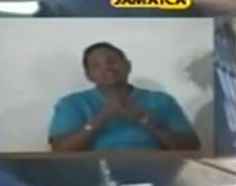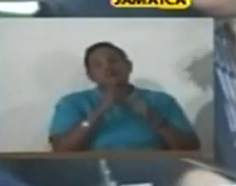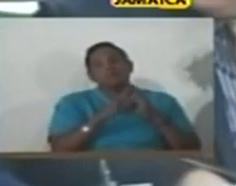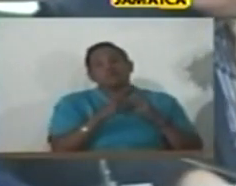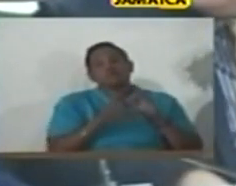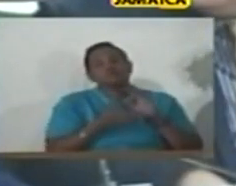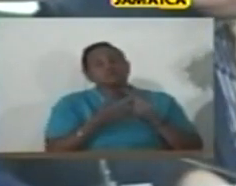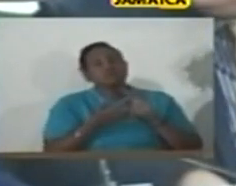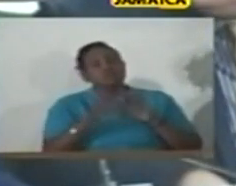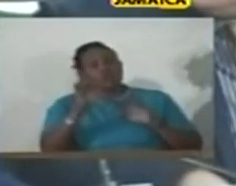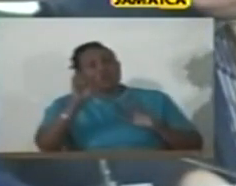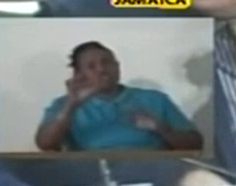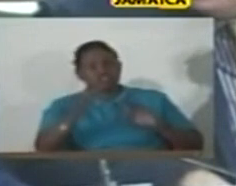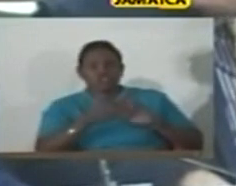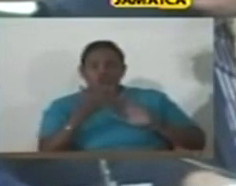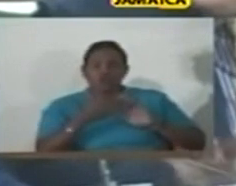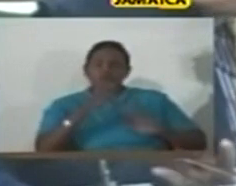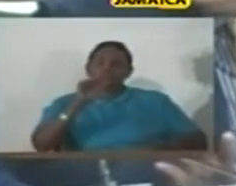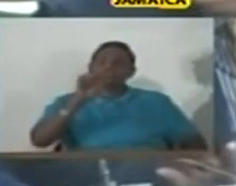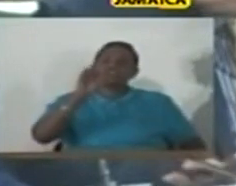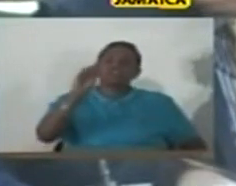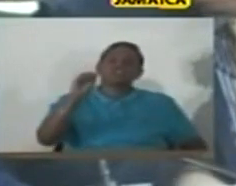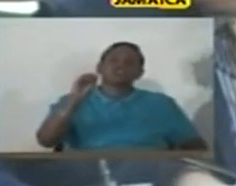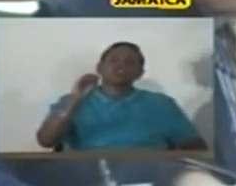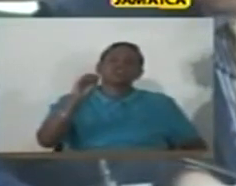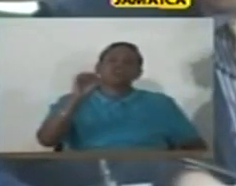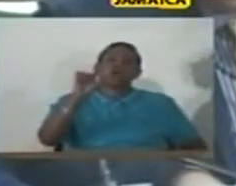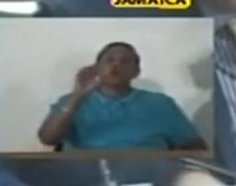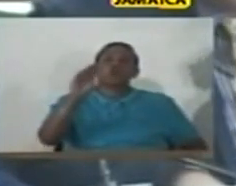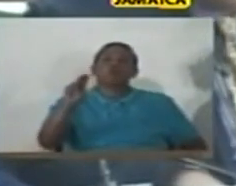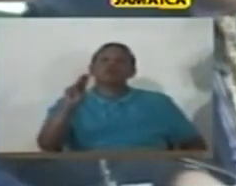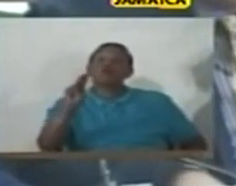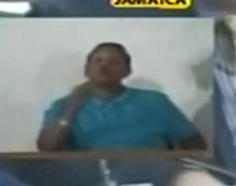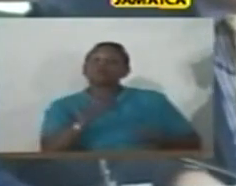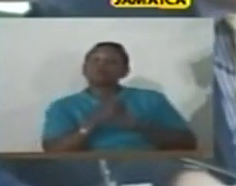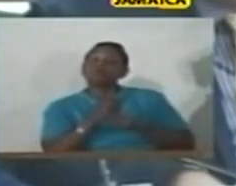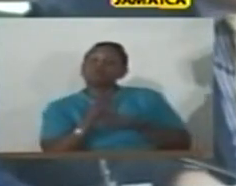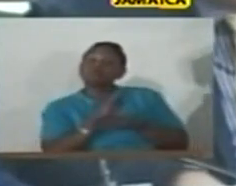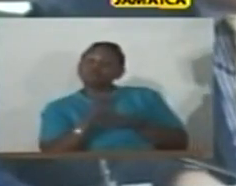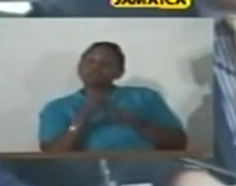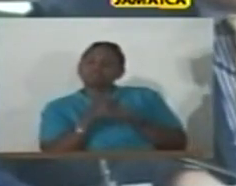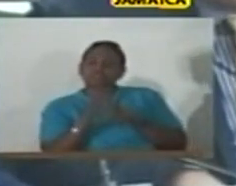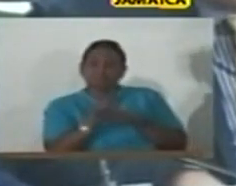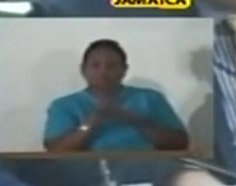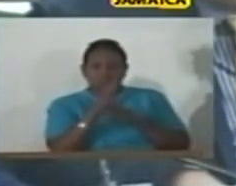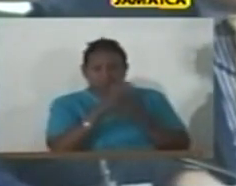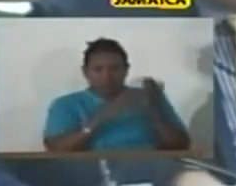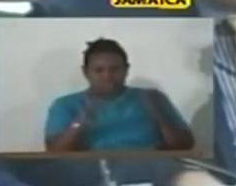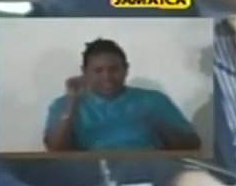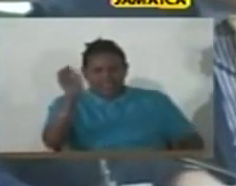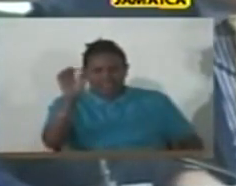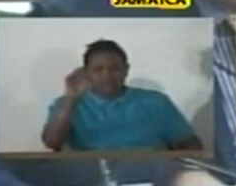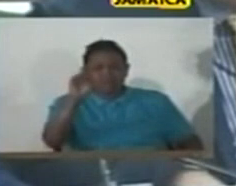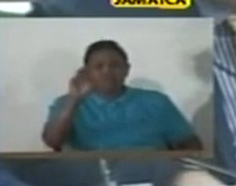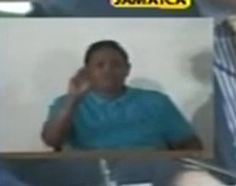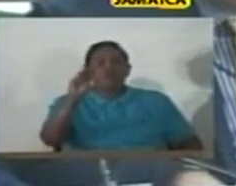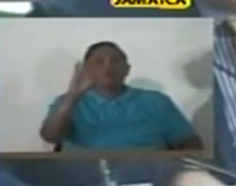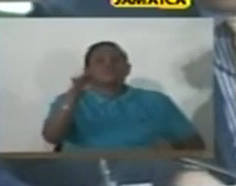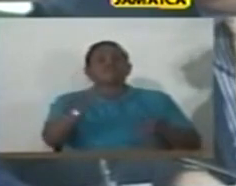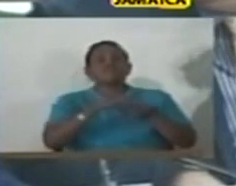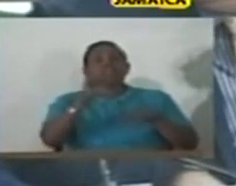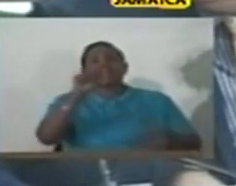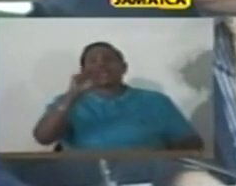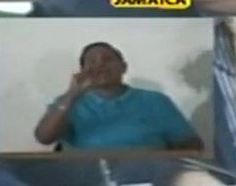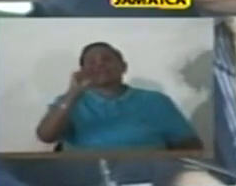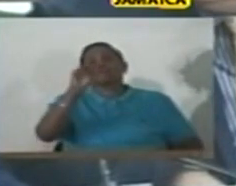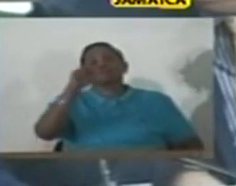Operations, Gisco Alumina Industrial and Commercial Park in St. Elizabeth, the Vernon Field Aerotropolis.